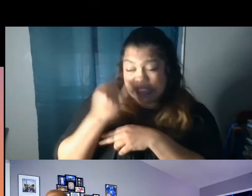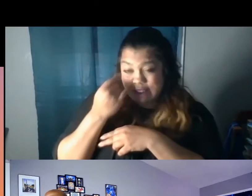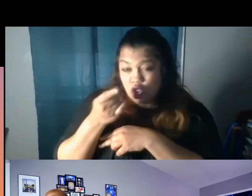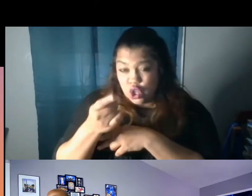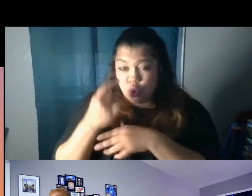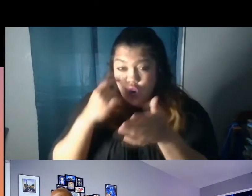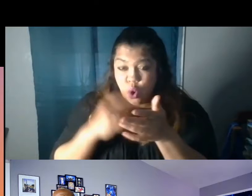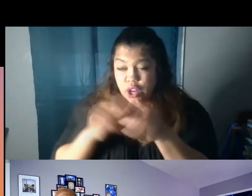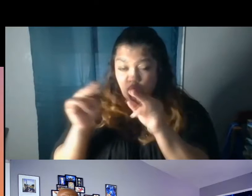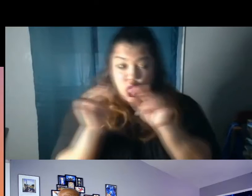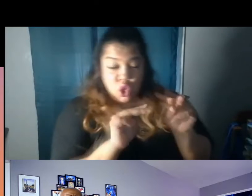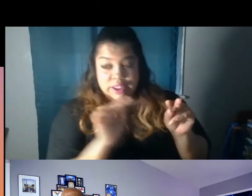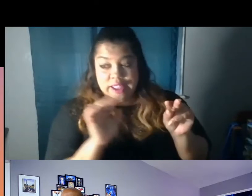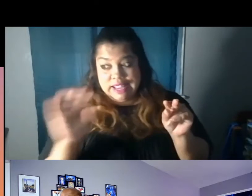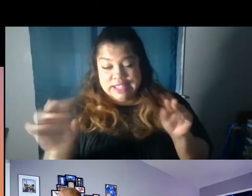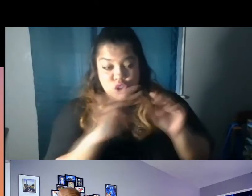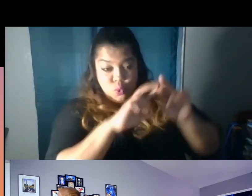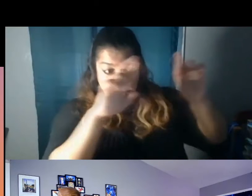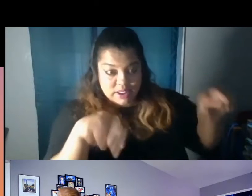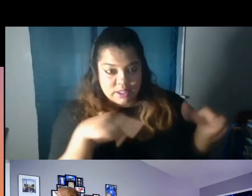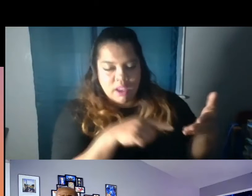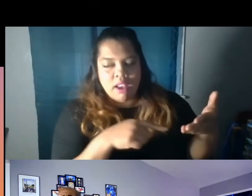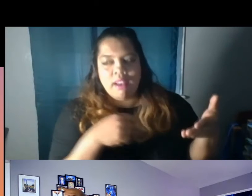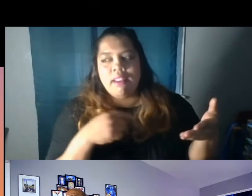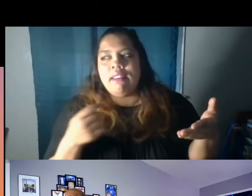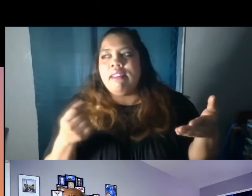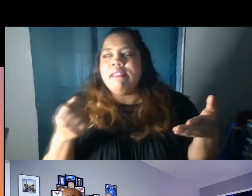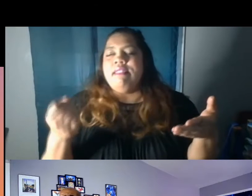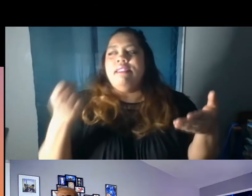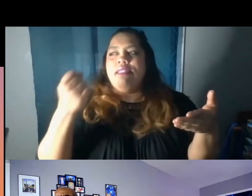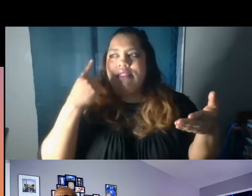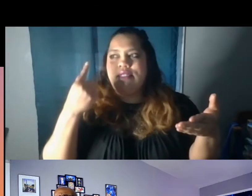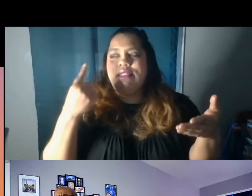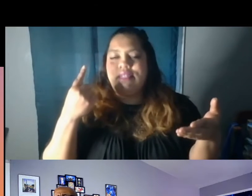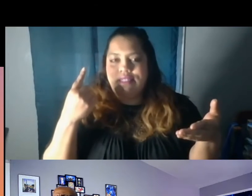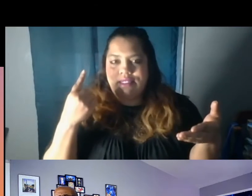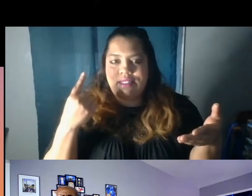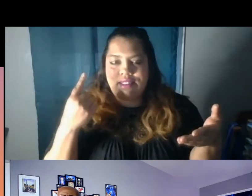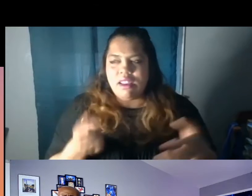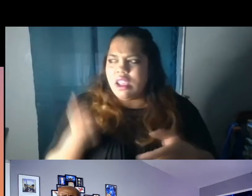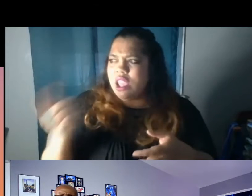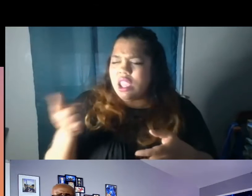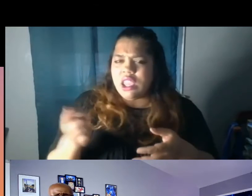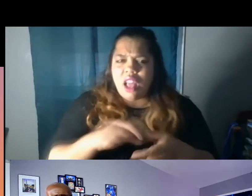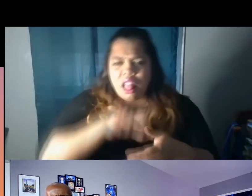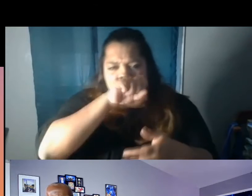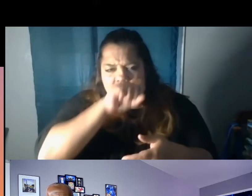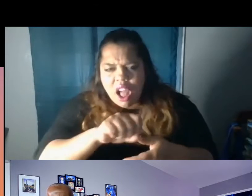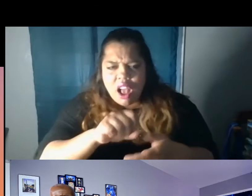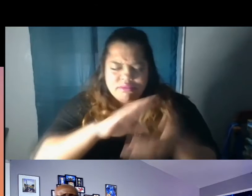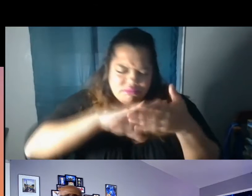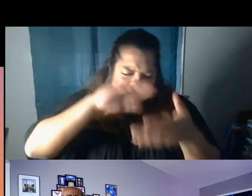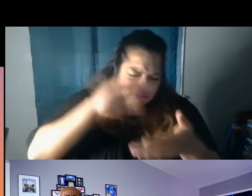the reason becomes clear. As a lifelong learner with a passion for